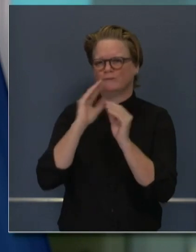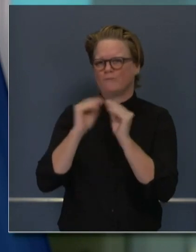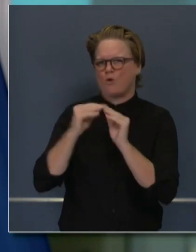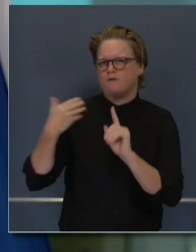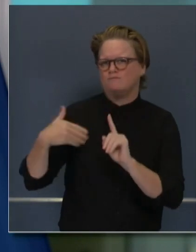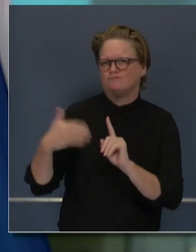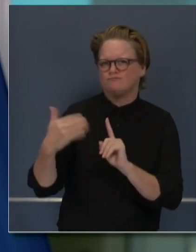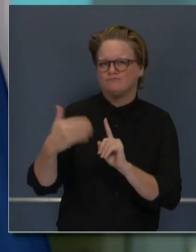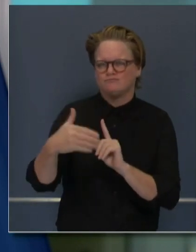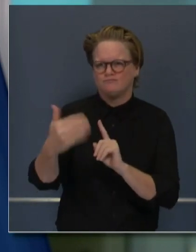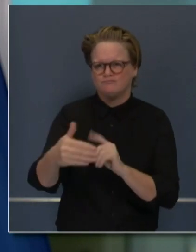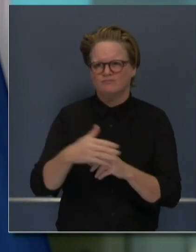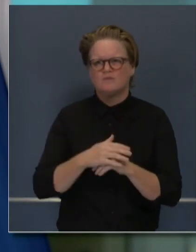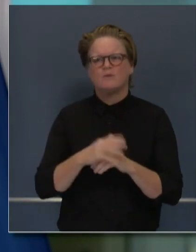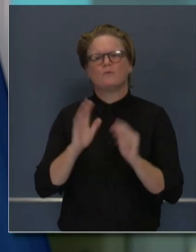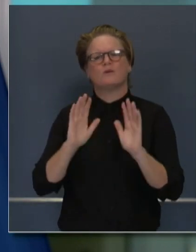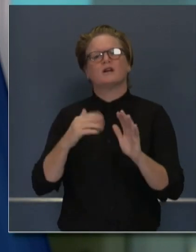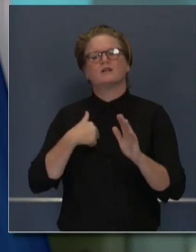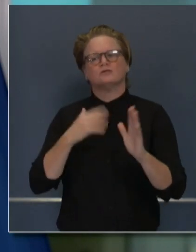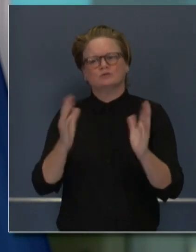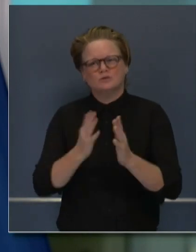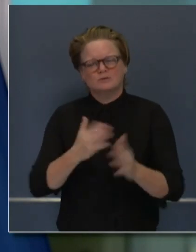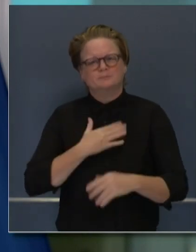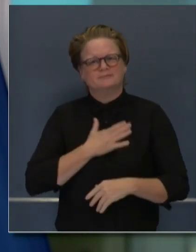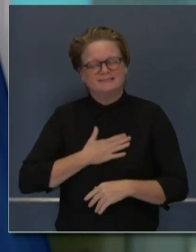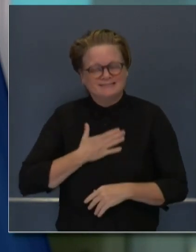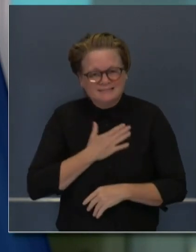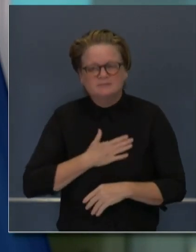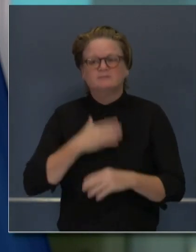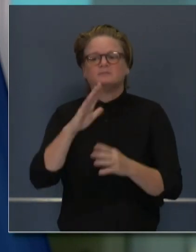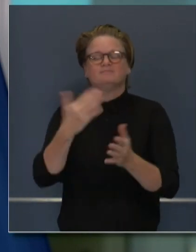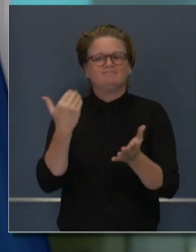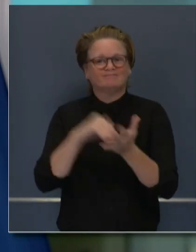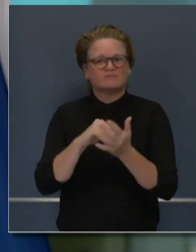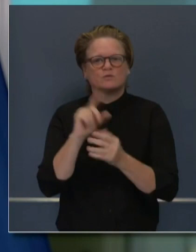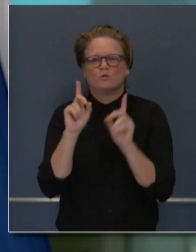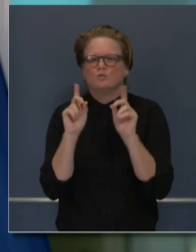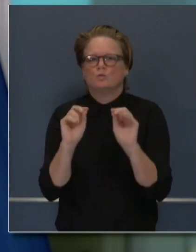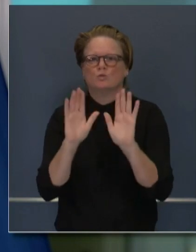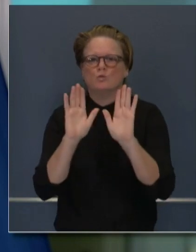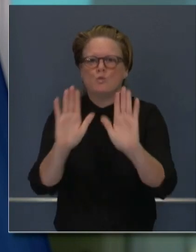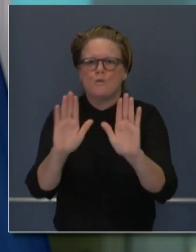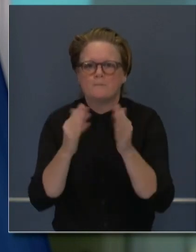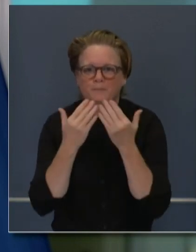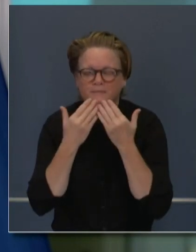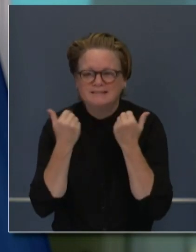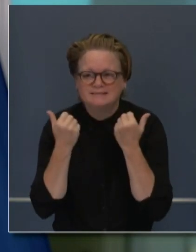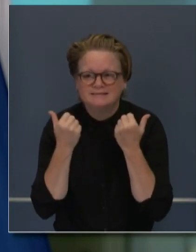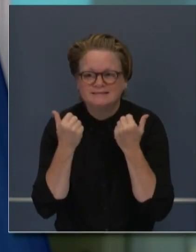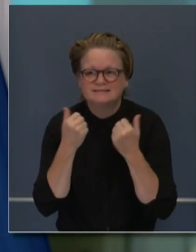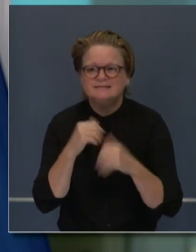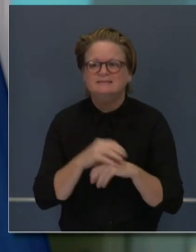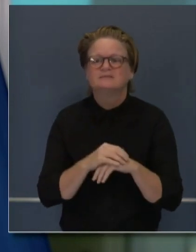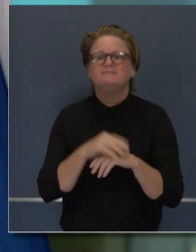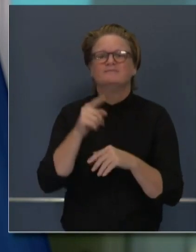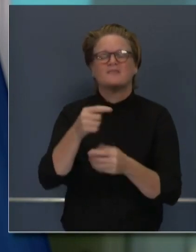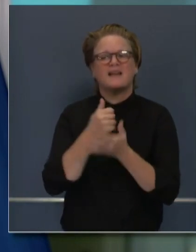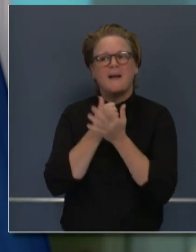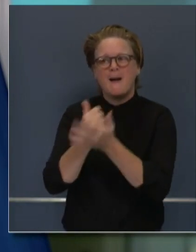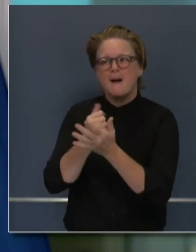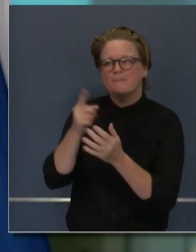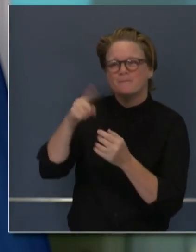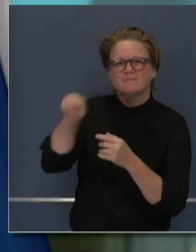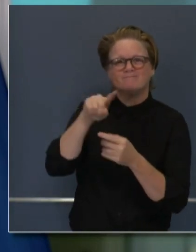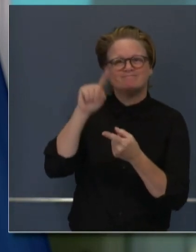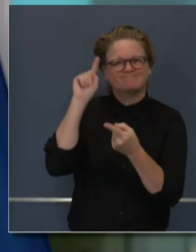everybody, again, to do what they can to continue the good work that you have done to substantially outperform